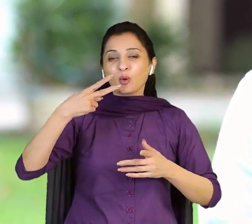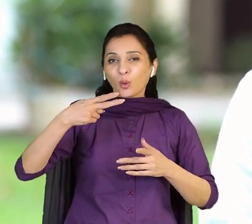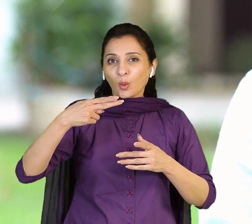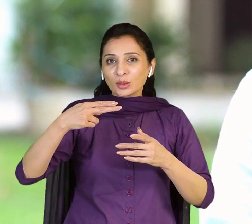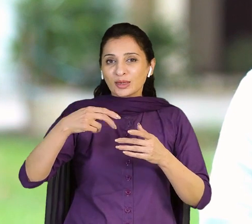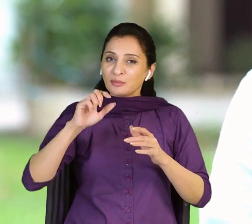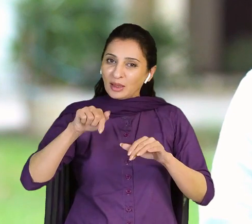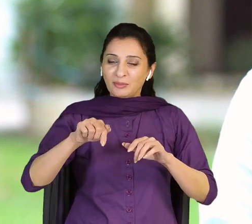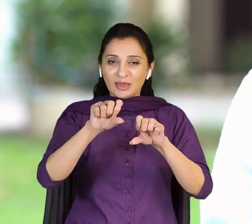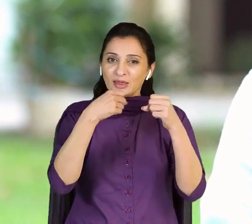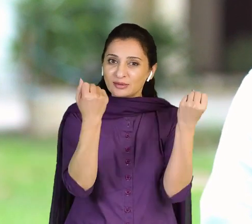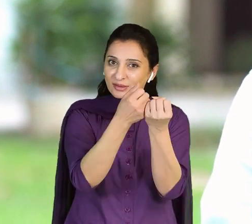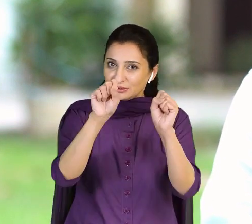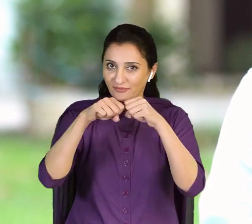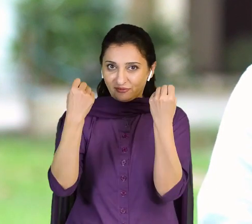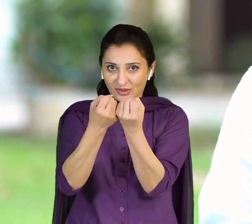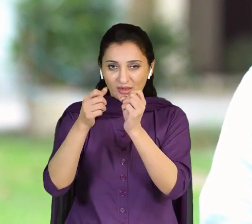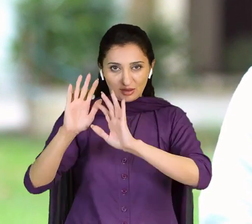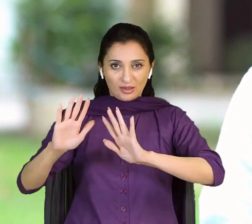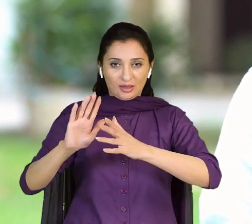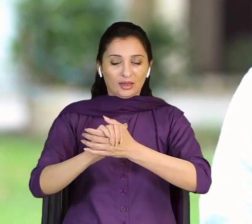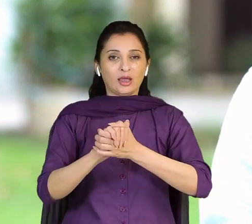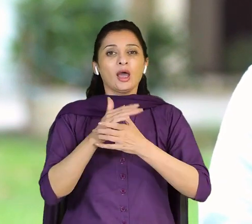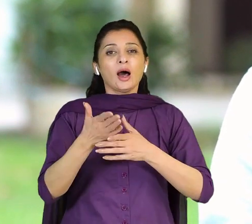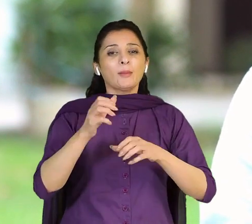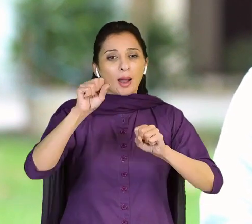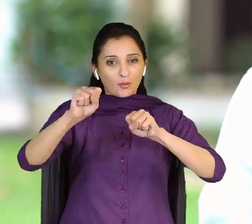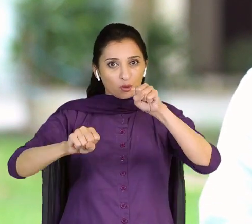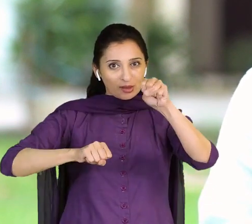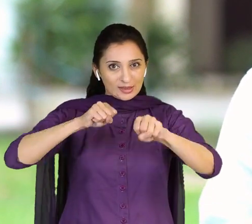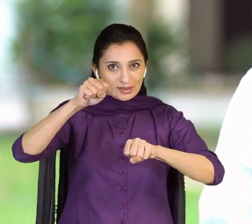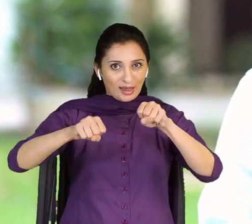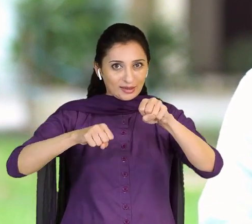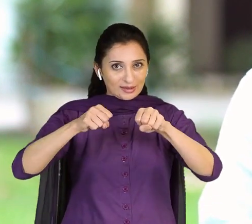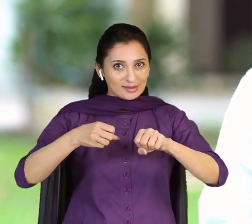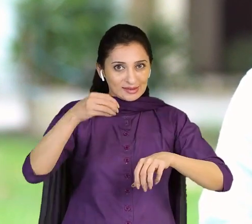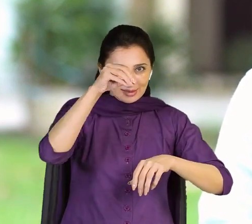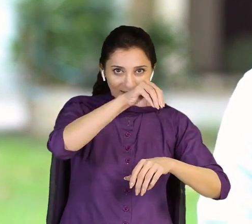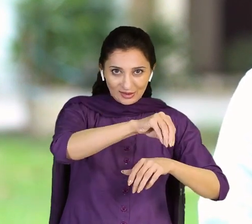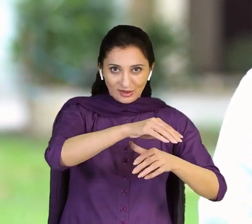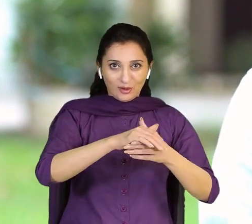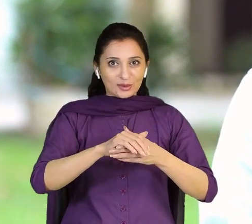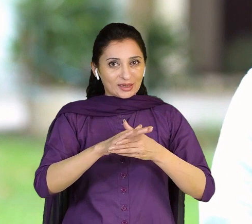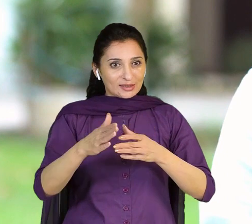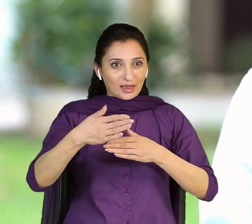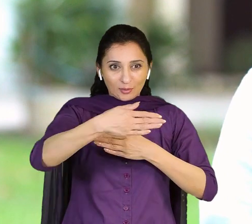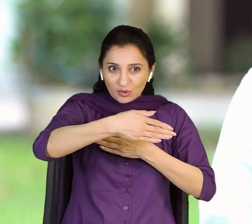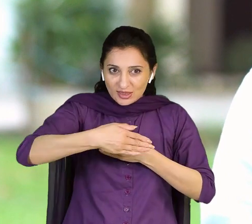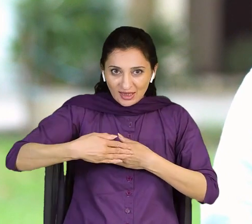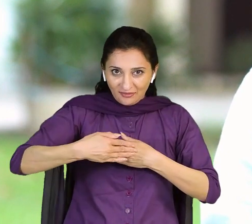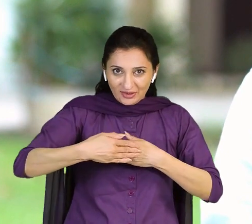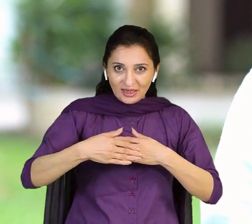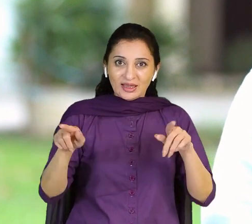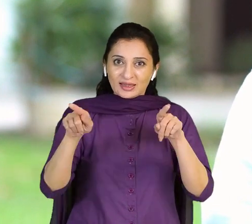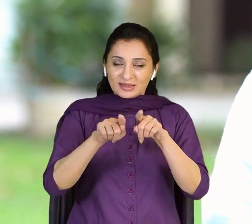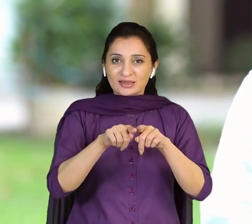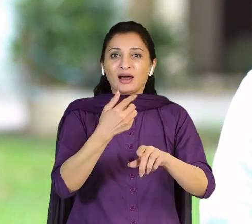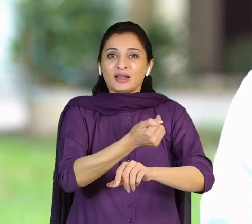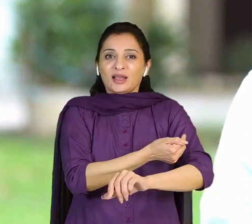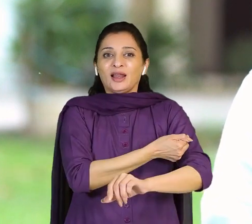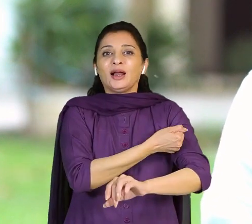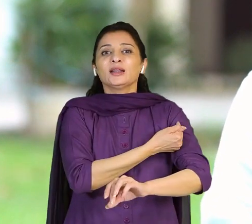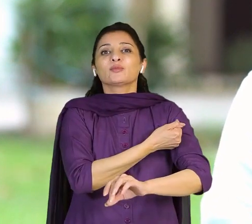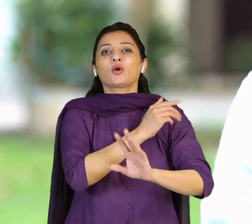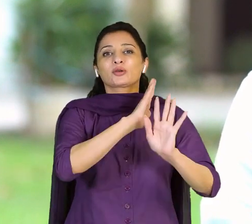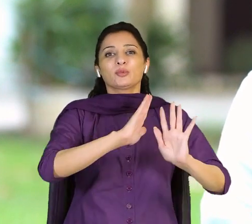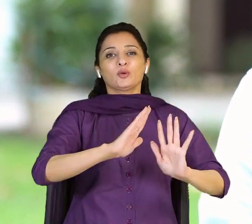started the Critical Mass Lahore chapter. At Critical Mass, we will provide you cycles, we will provide you safety, we will provide